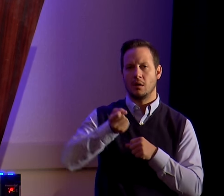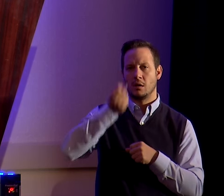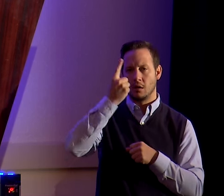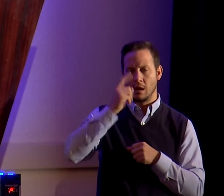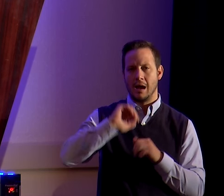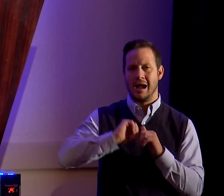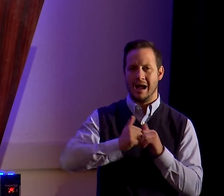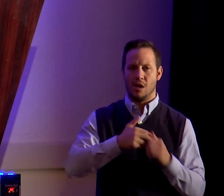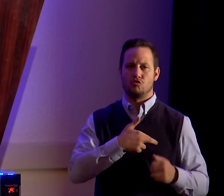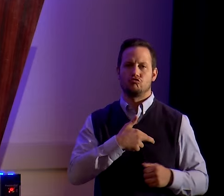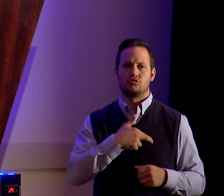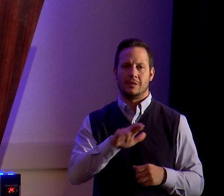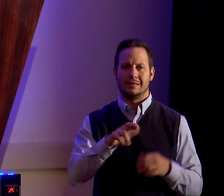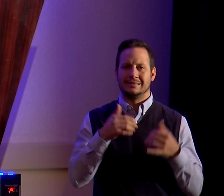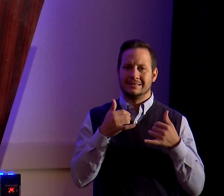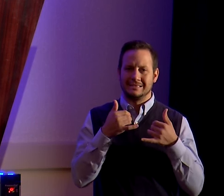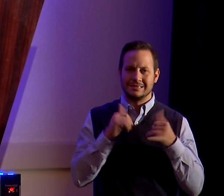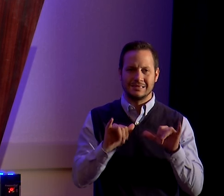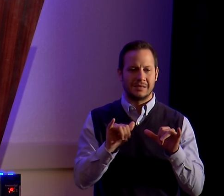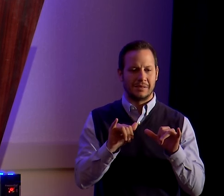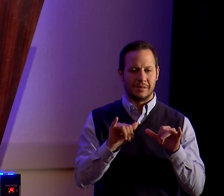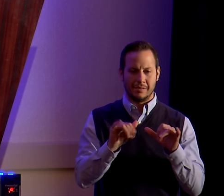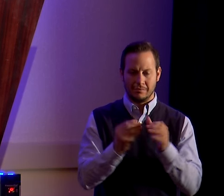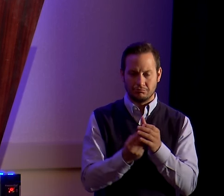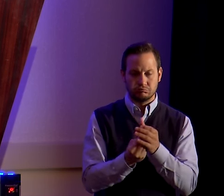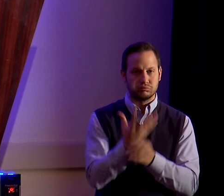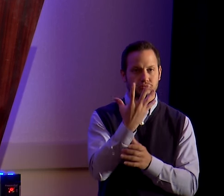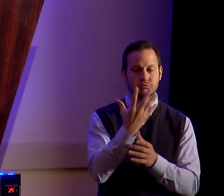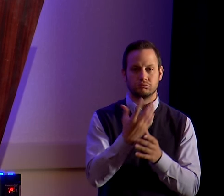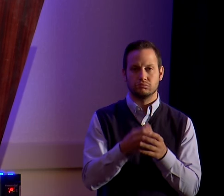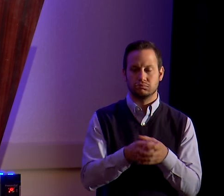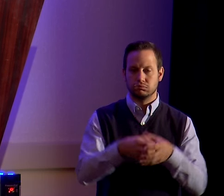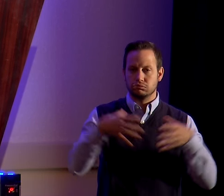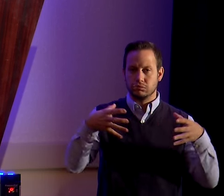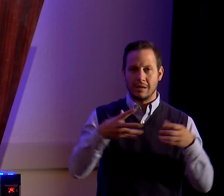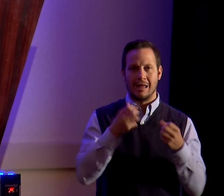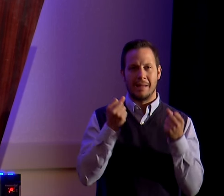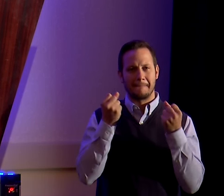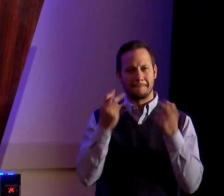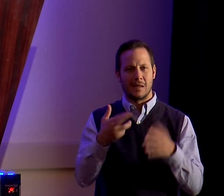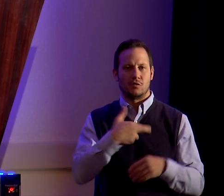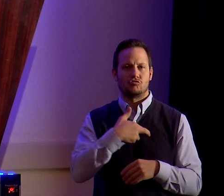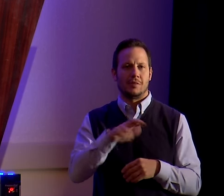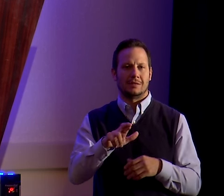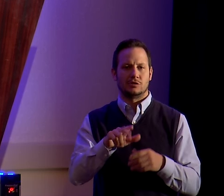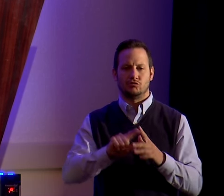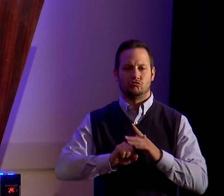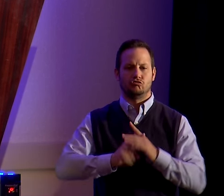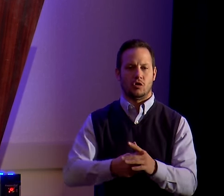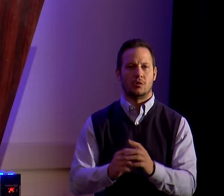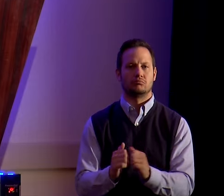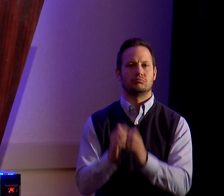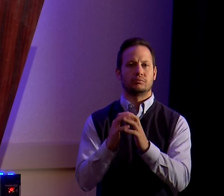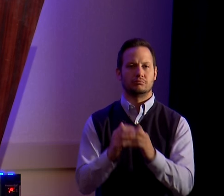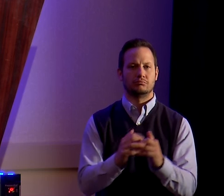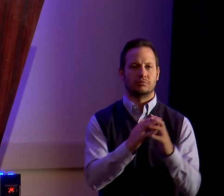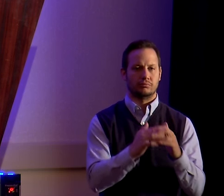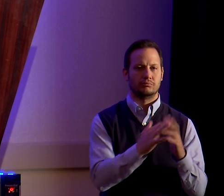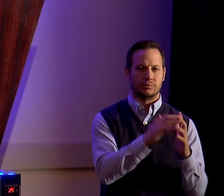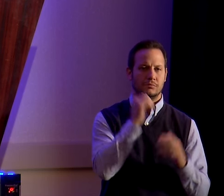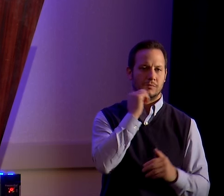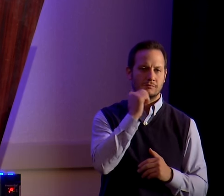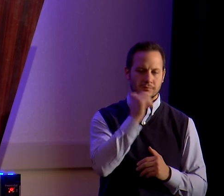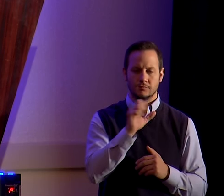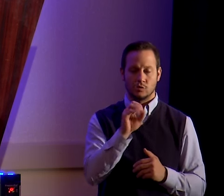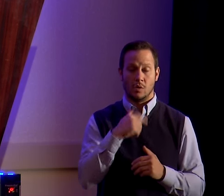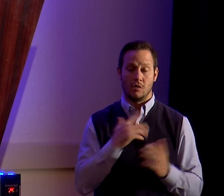religion still is thriving in some of this culture and how many religions are born. A very, very interesting book. I